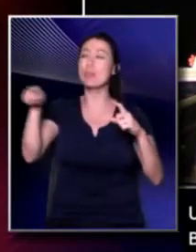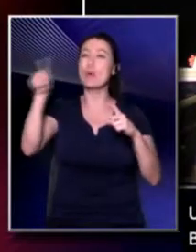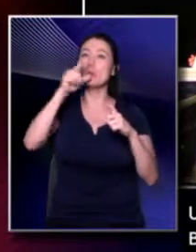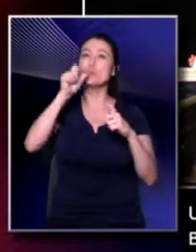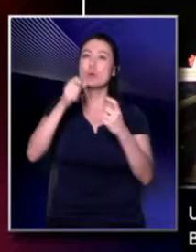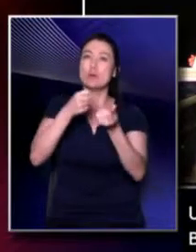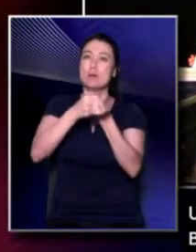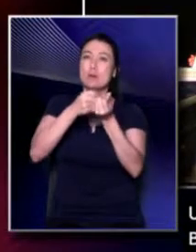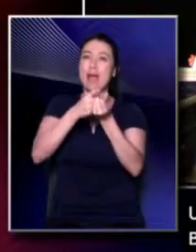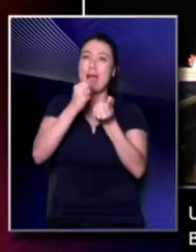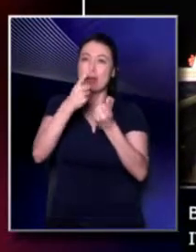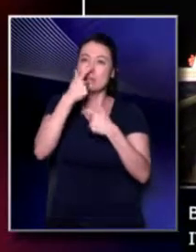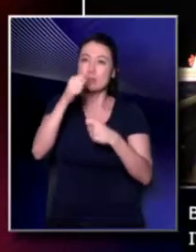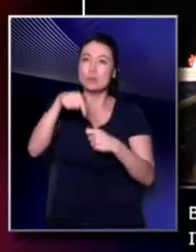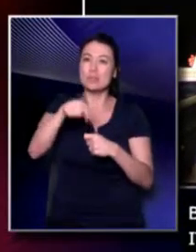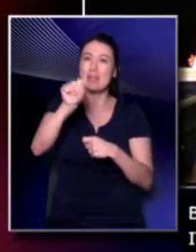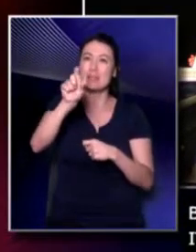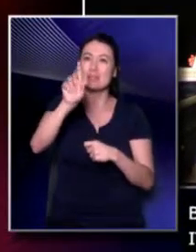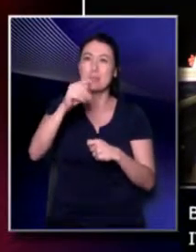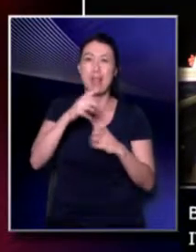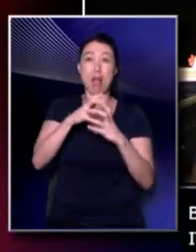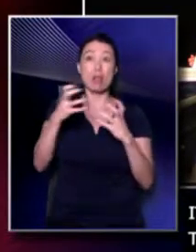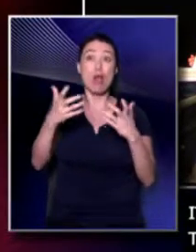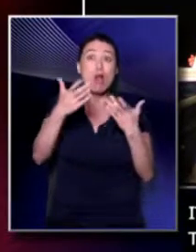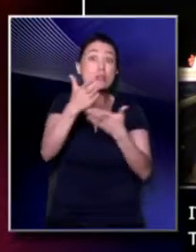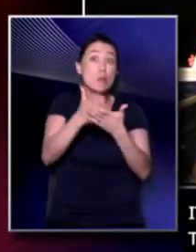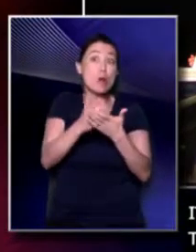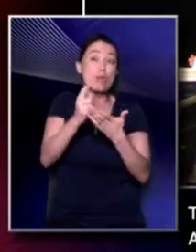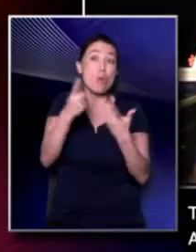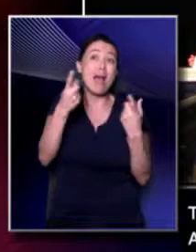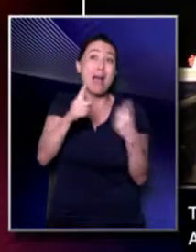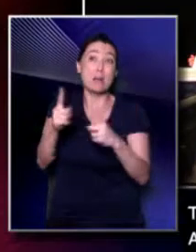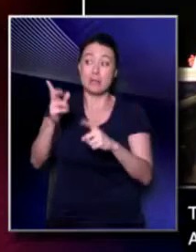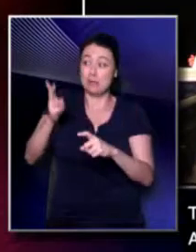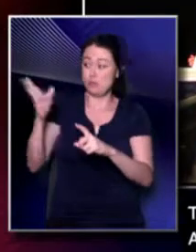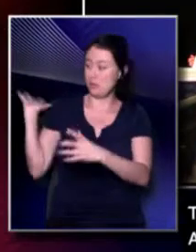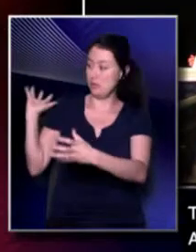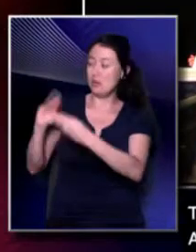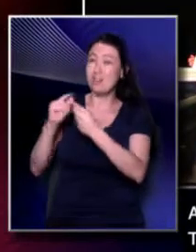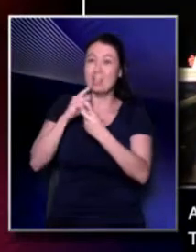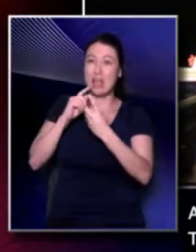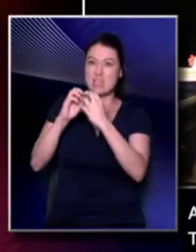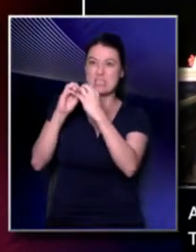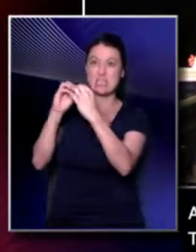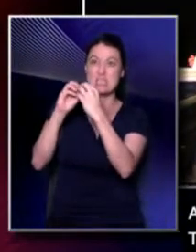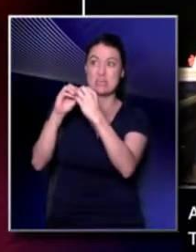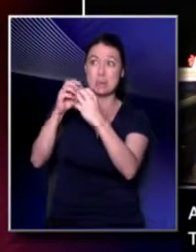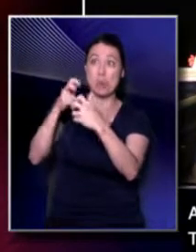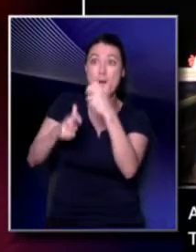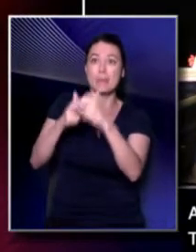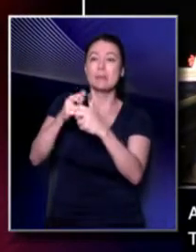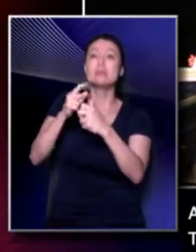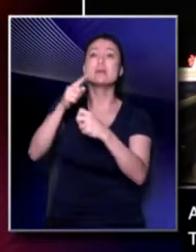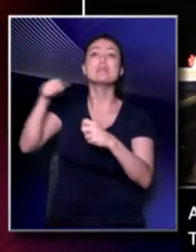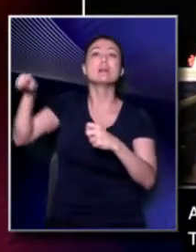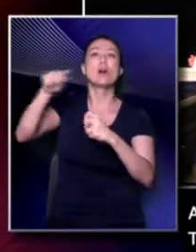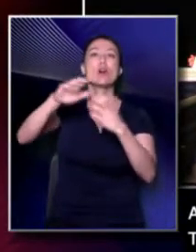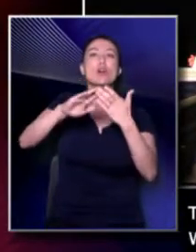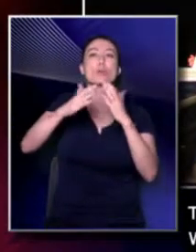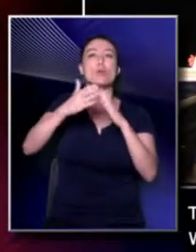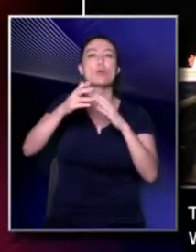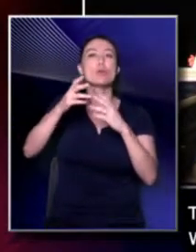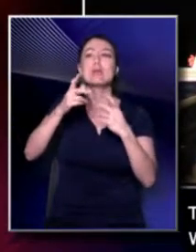A large part of the tensions that have occurred historically within this agency is because there was